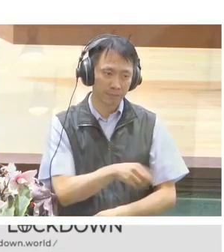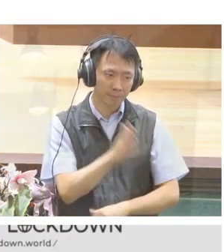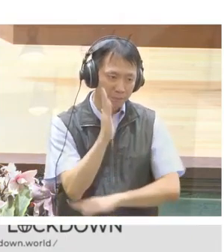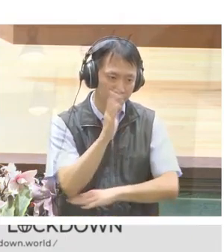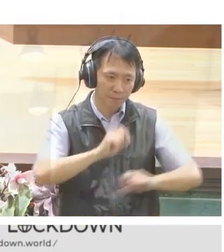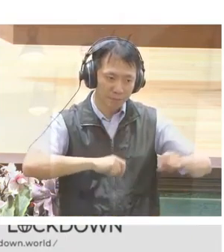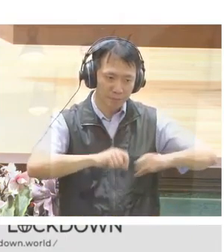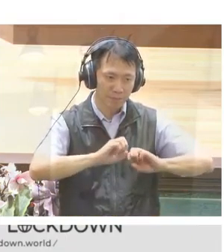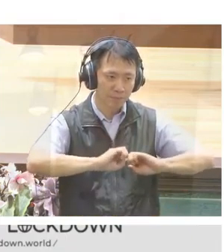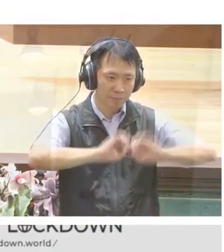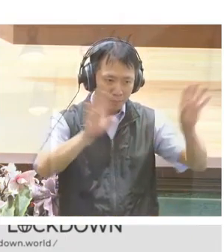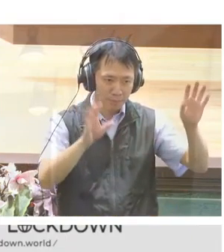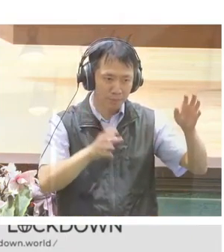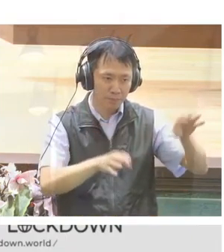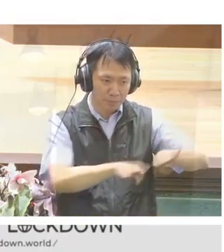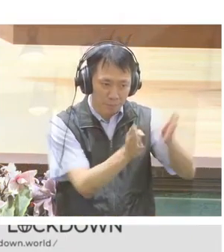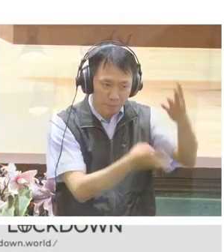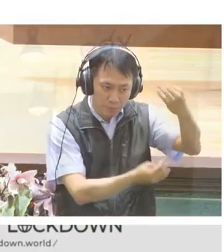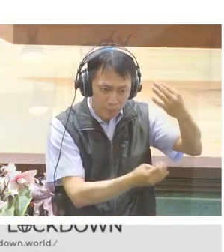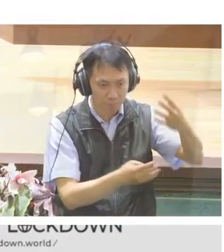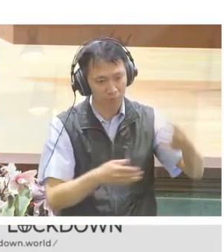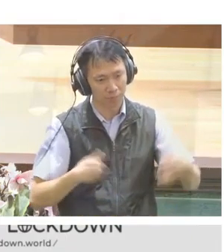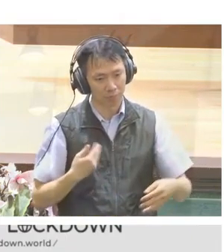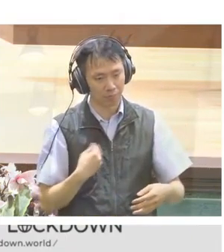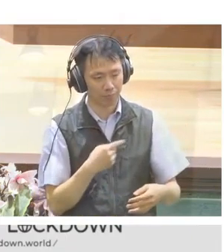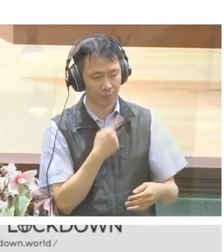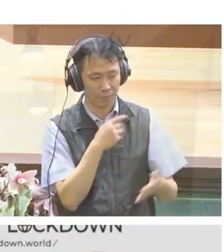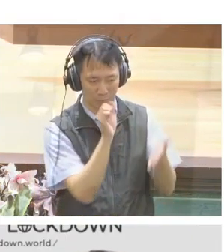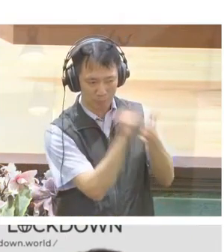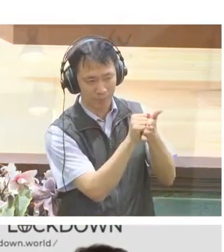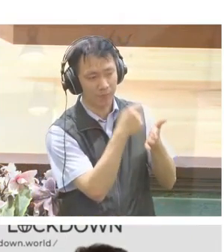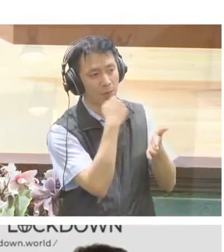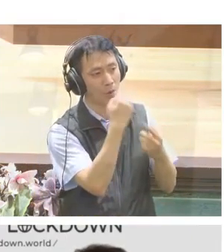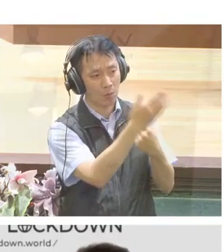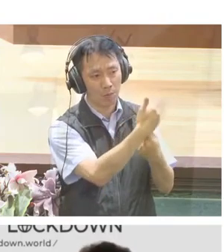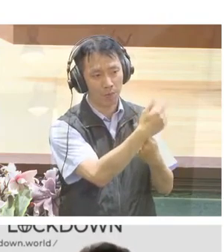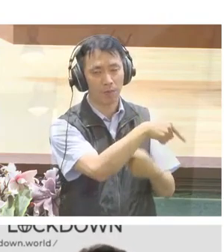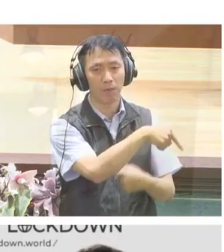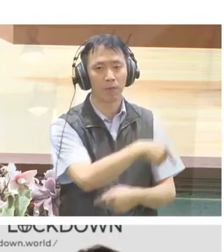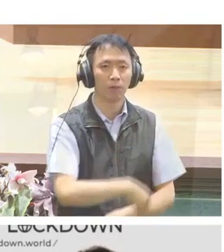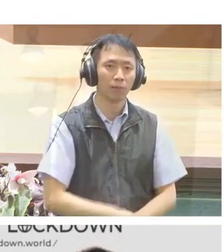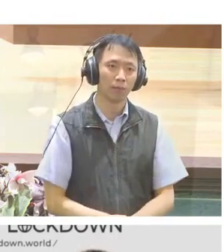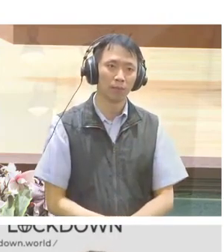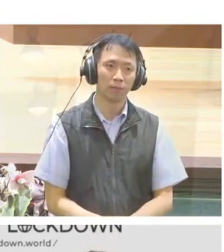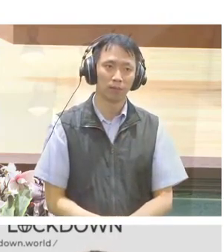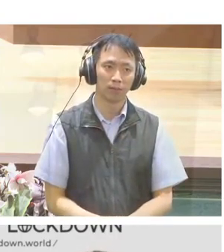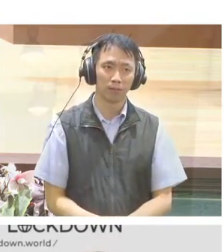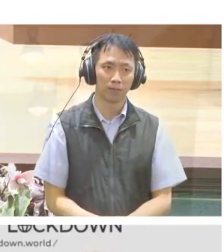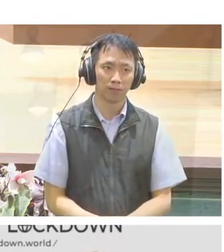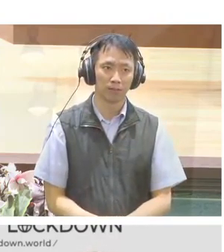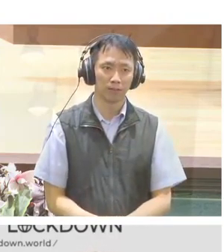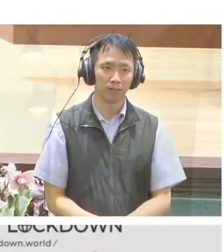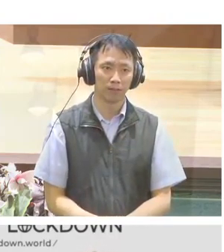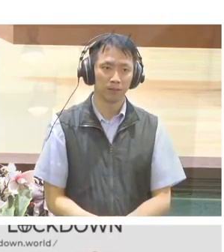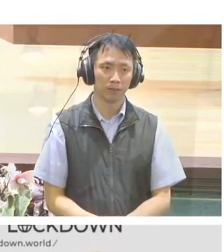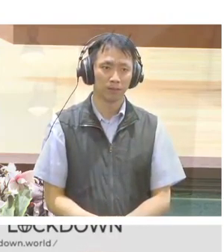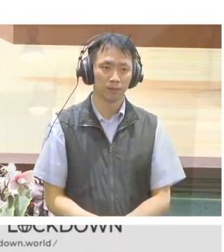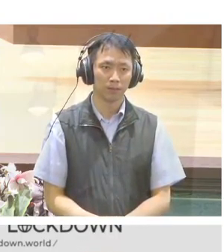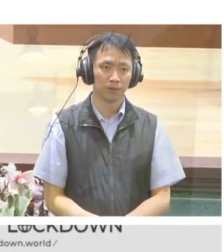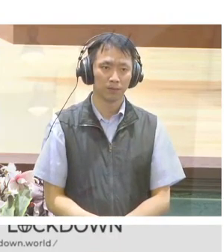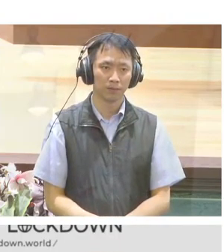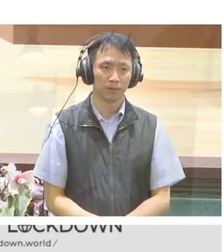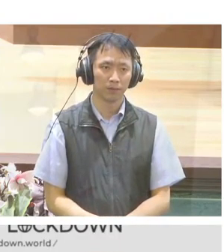but we're not really sure when it's going to be starting. And that could have, you know, real impact for, you know,